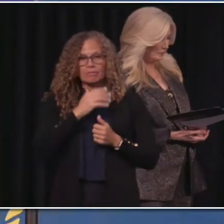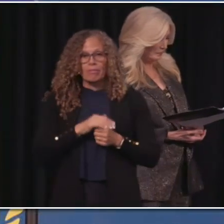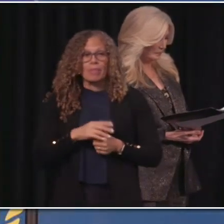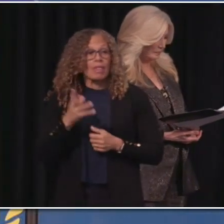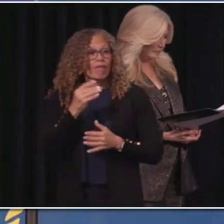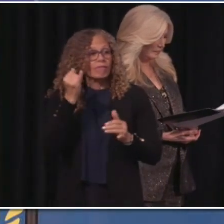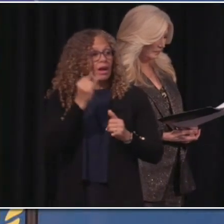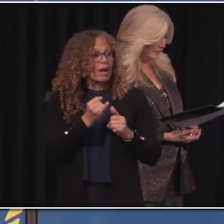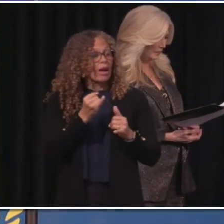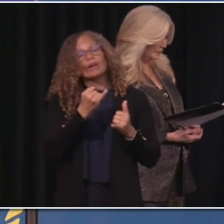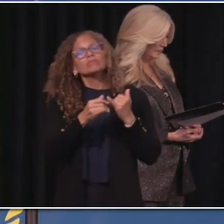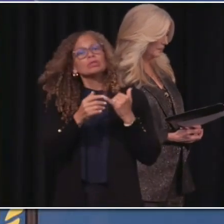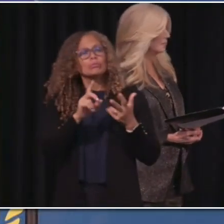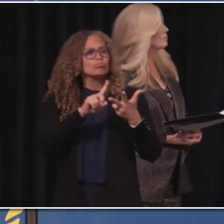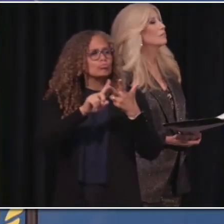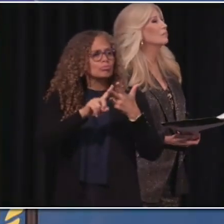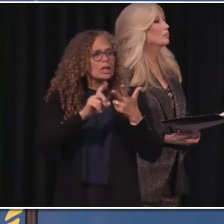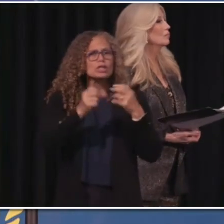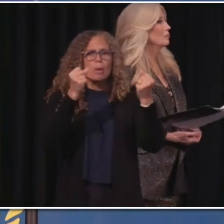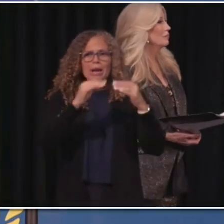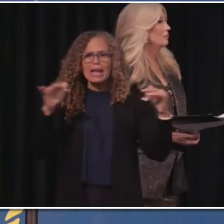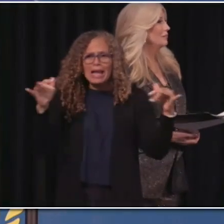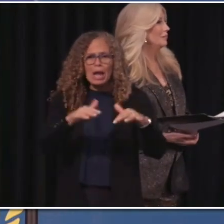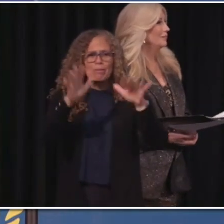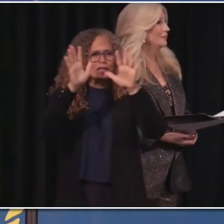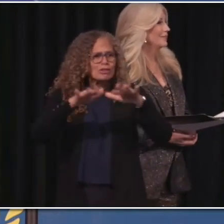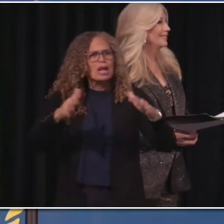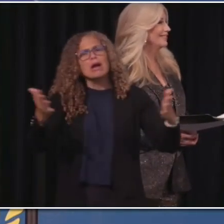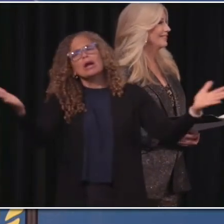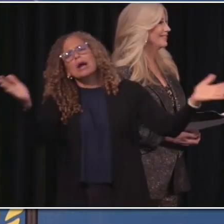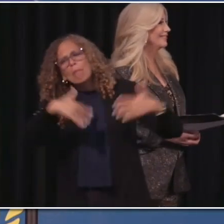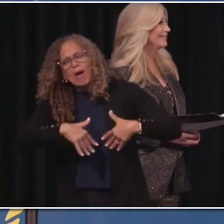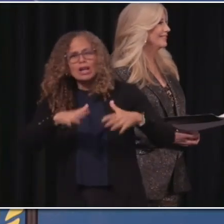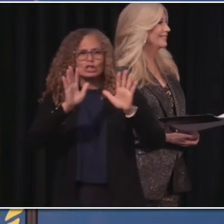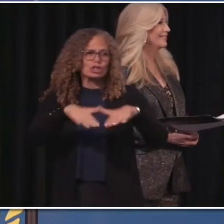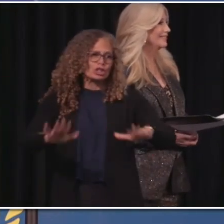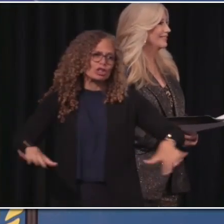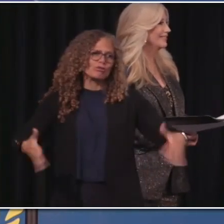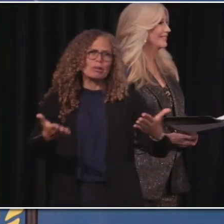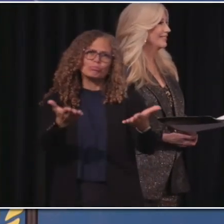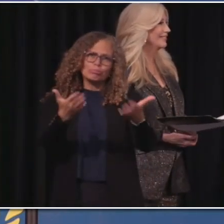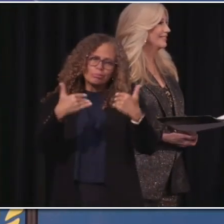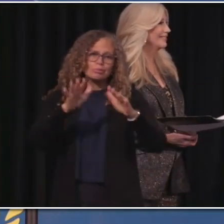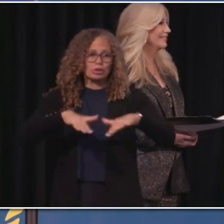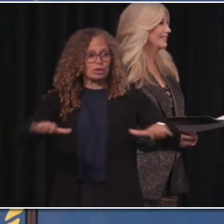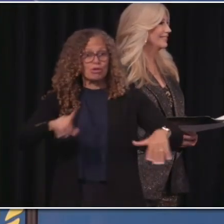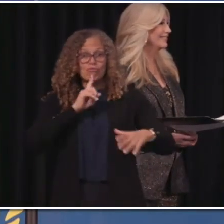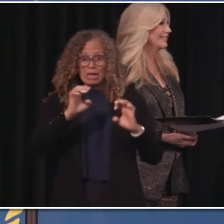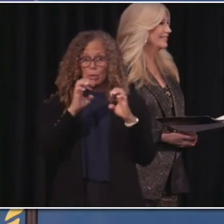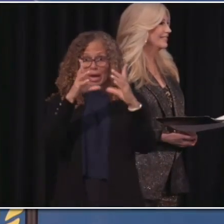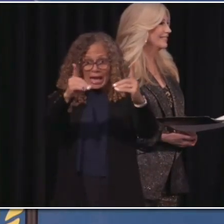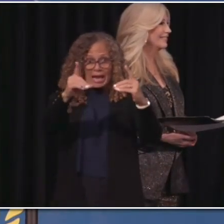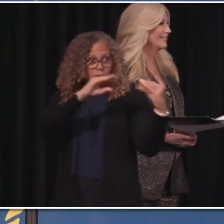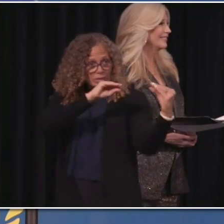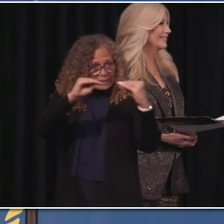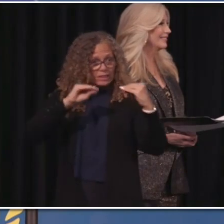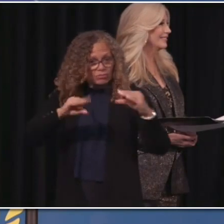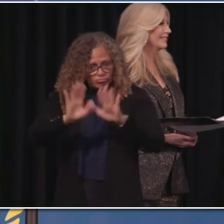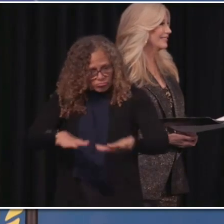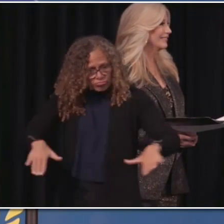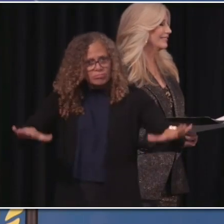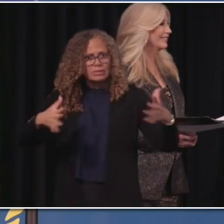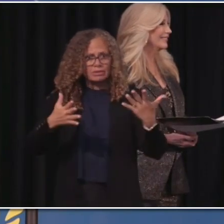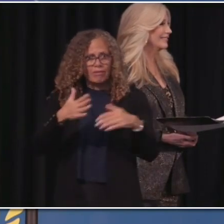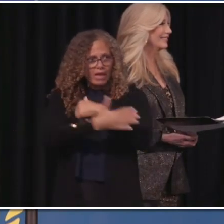And finally, since so many of you came as children, bring your children. I just want to remind you that we are also educating the next generation of